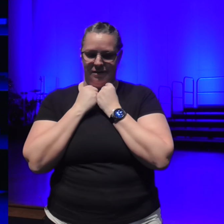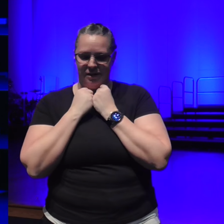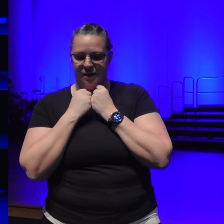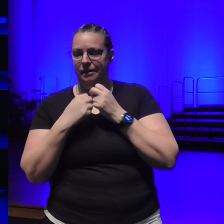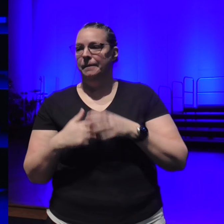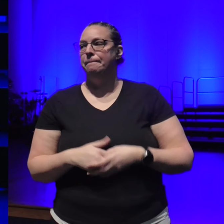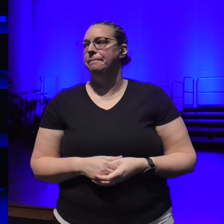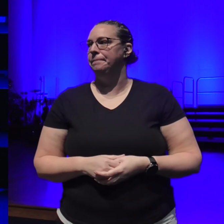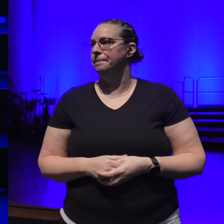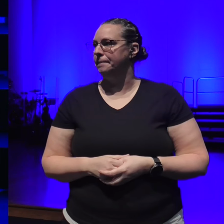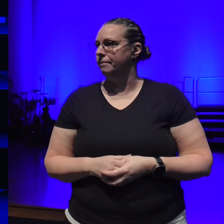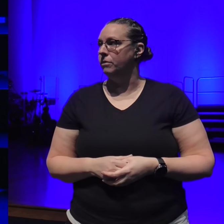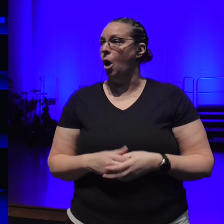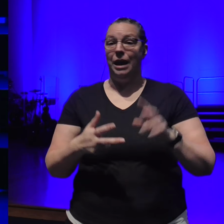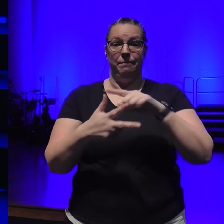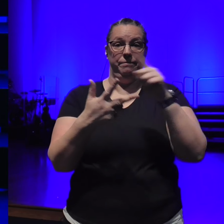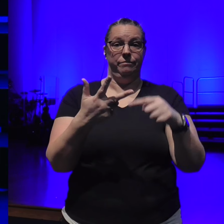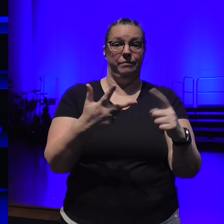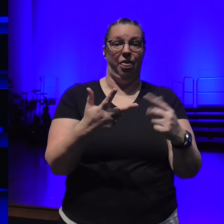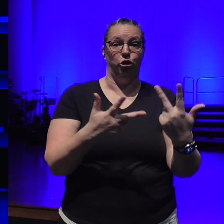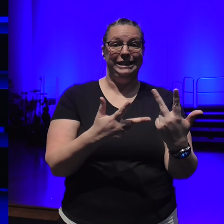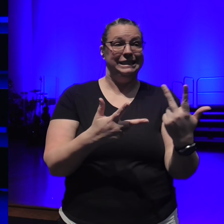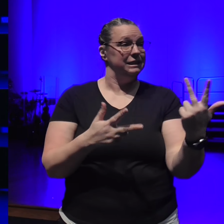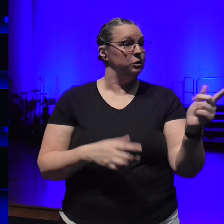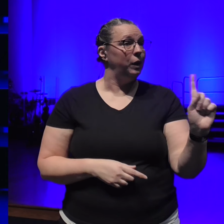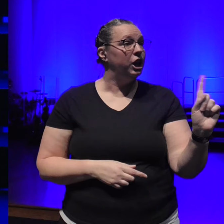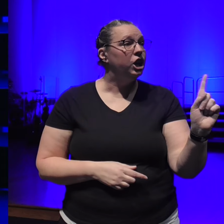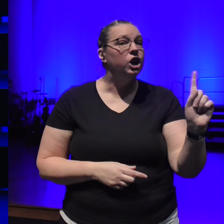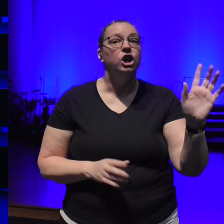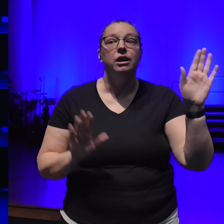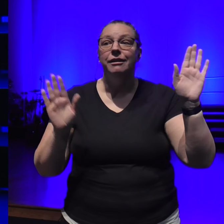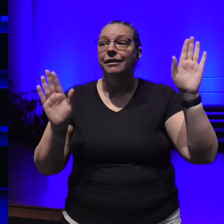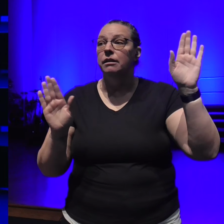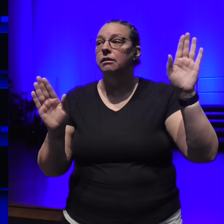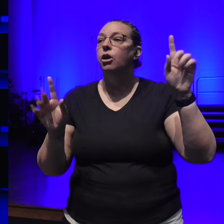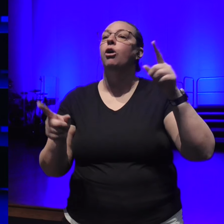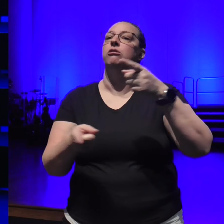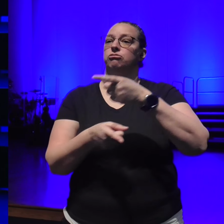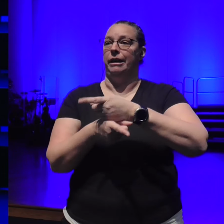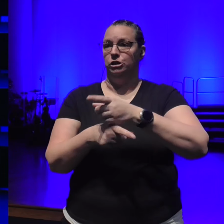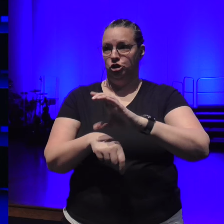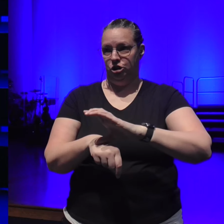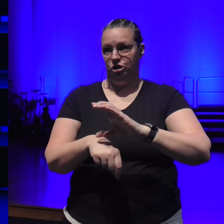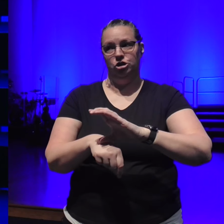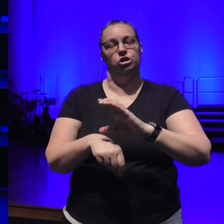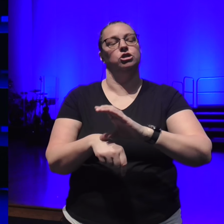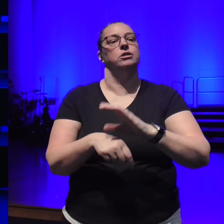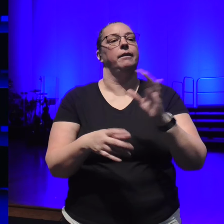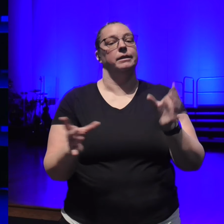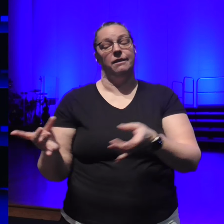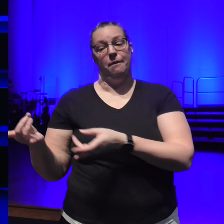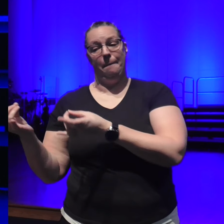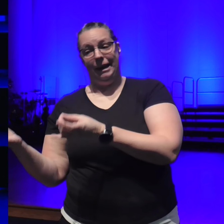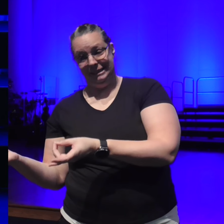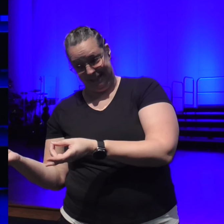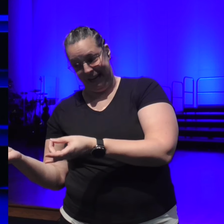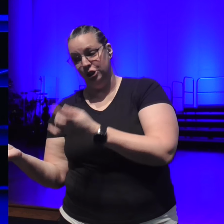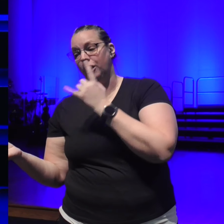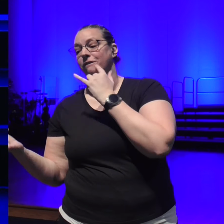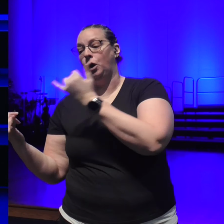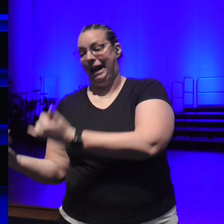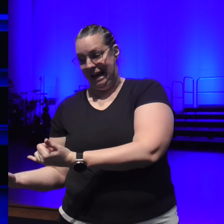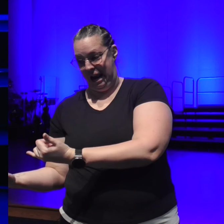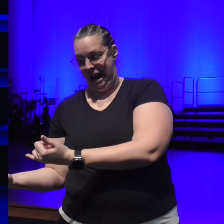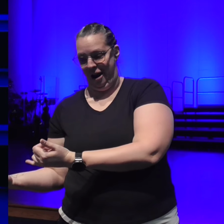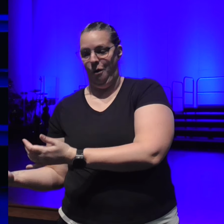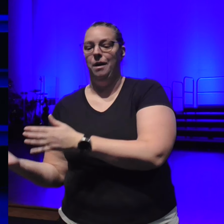forgiveness. Where are my 3s? Okay, you're in the right church, because if meditation is the spiritual practice that helps us